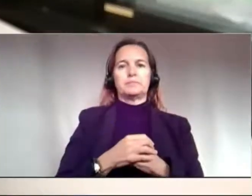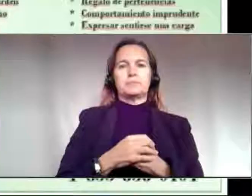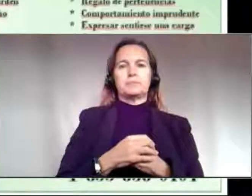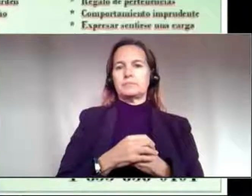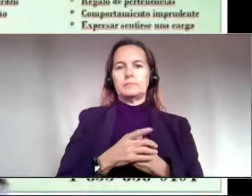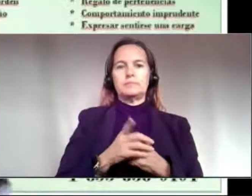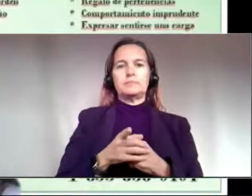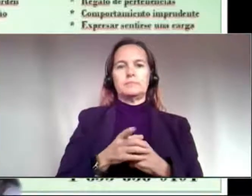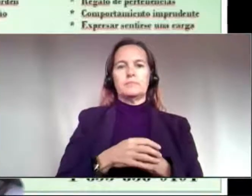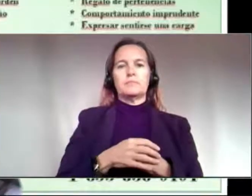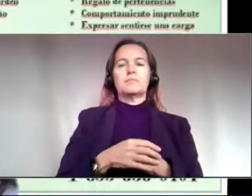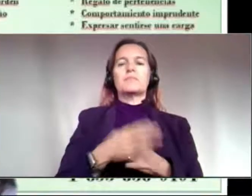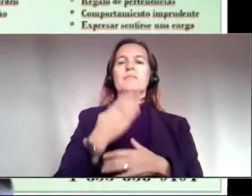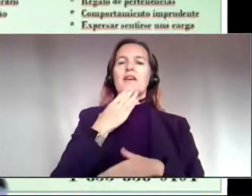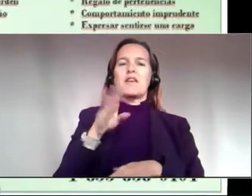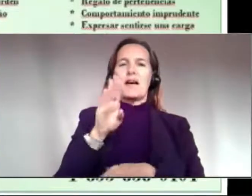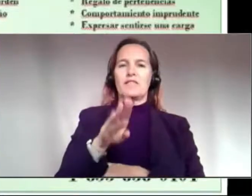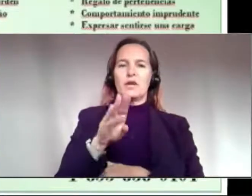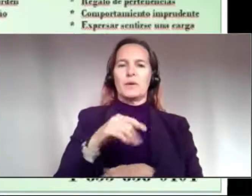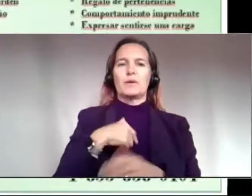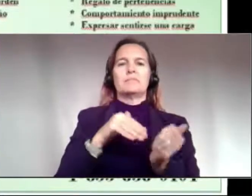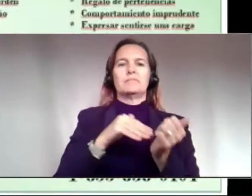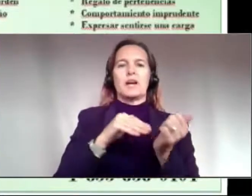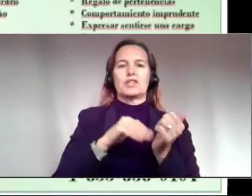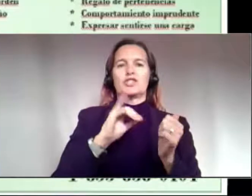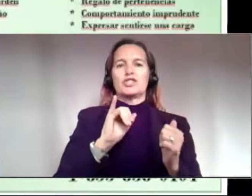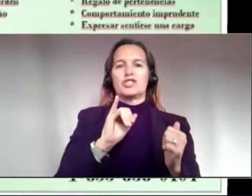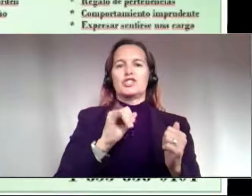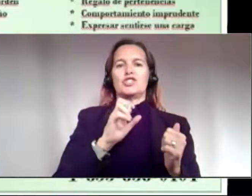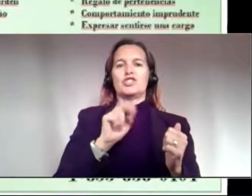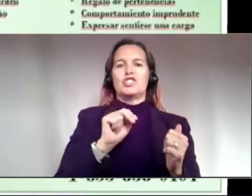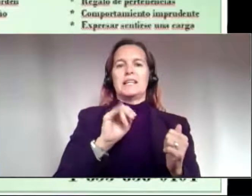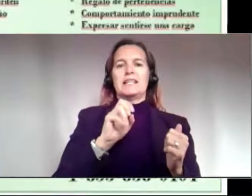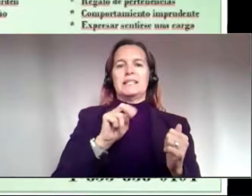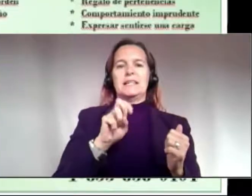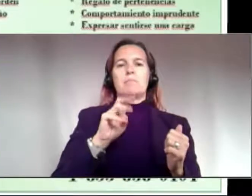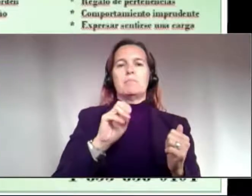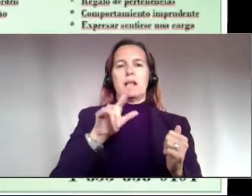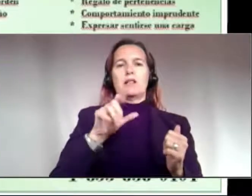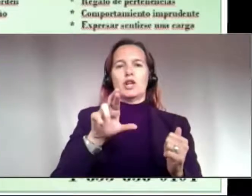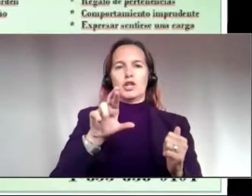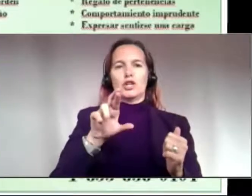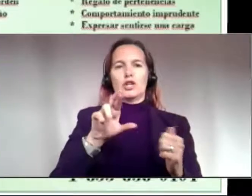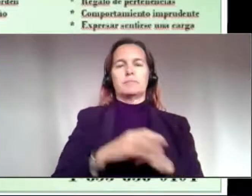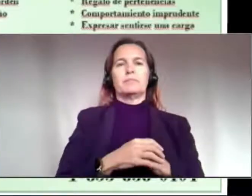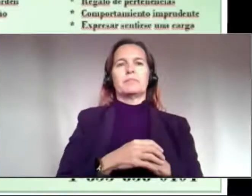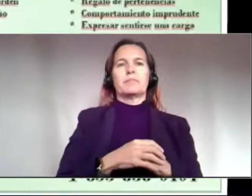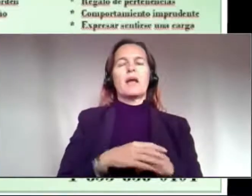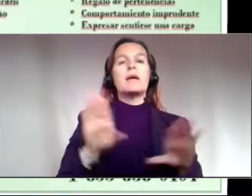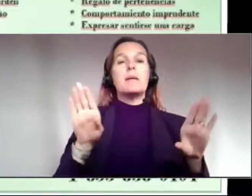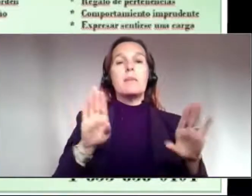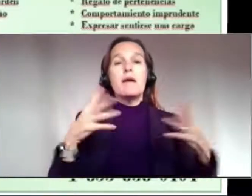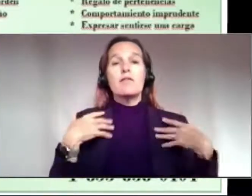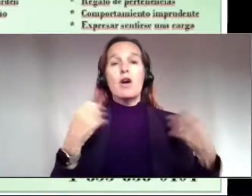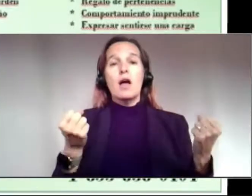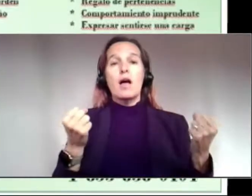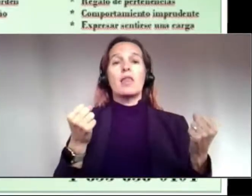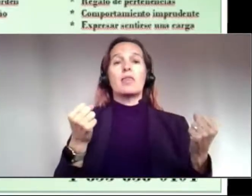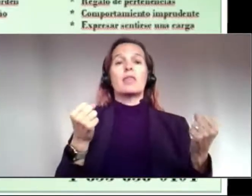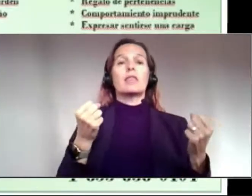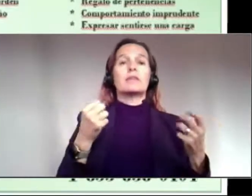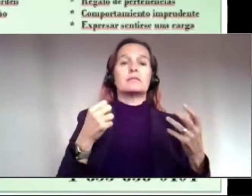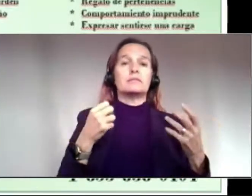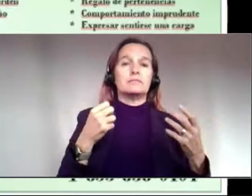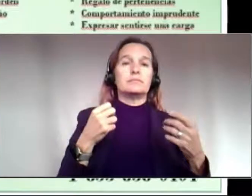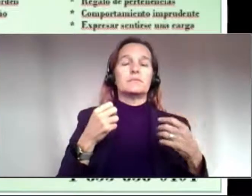Good afternoon, Dr. Janine Miller, Behavioral Health Director for Mendocino County. Behavioral health and recovery services and our providers